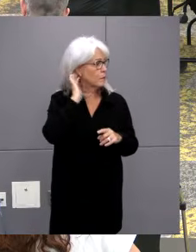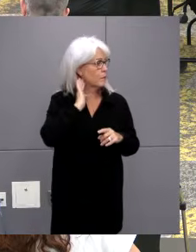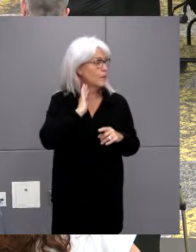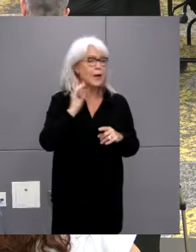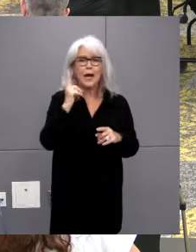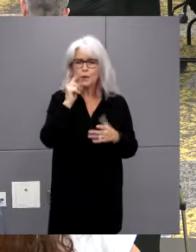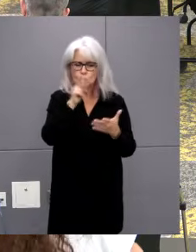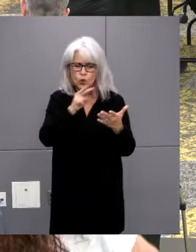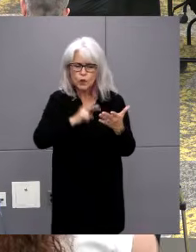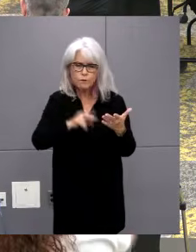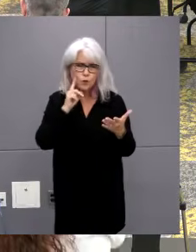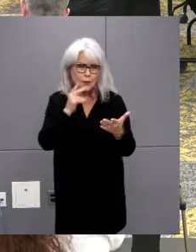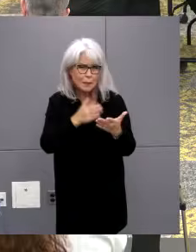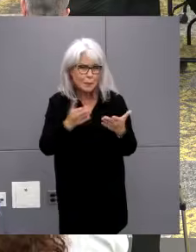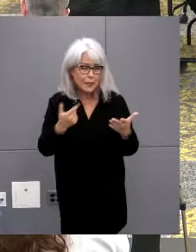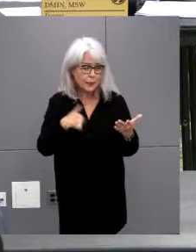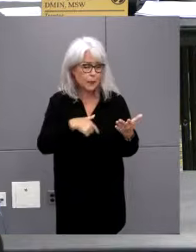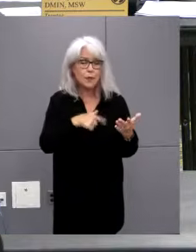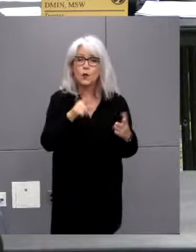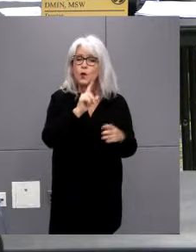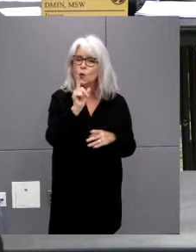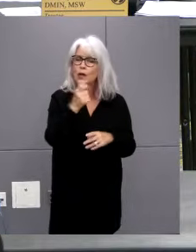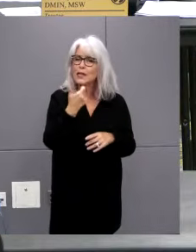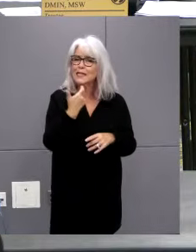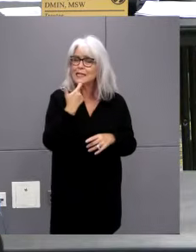for. So, where it says,